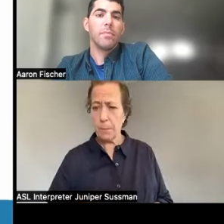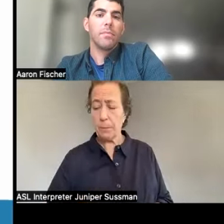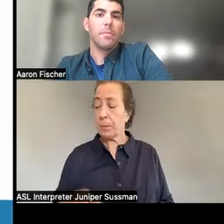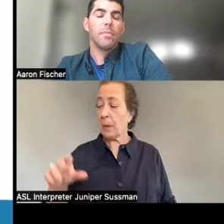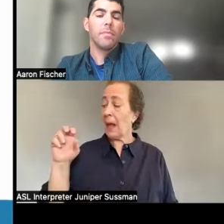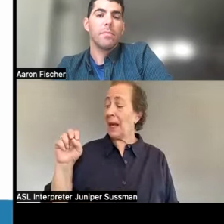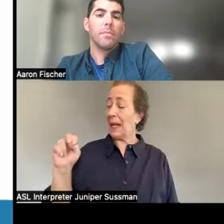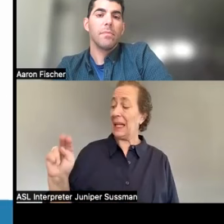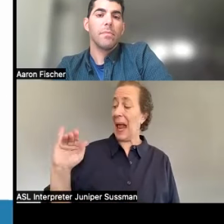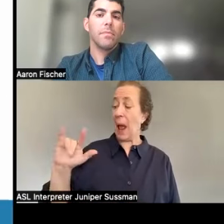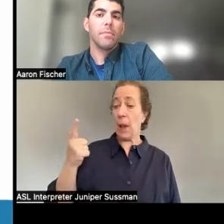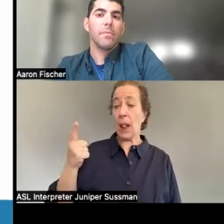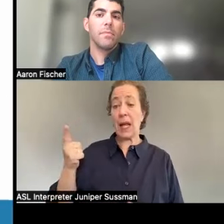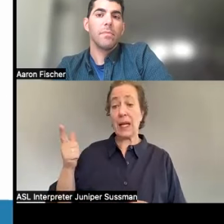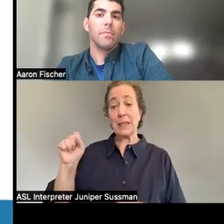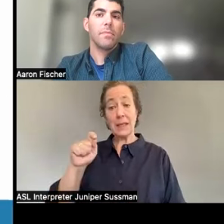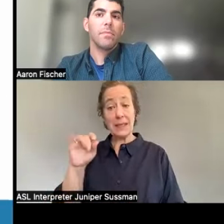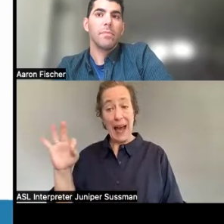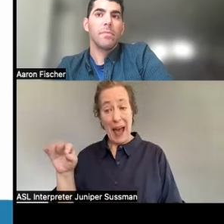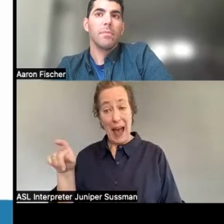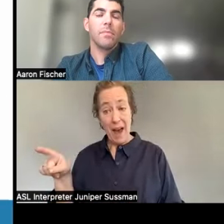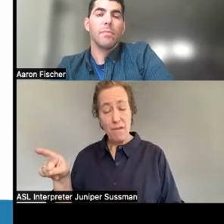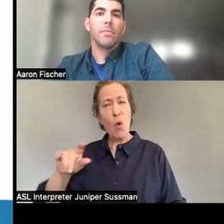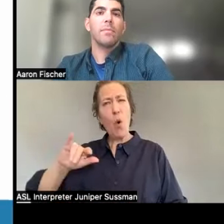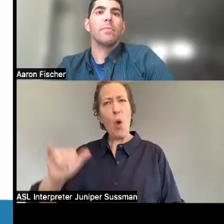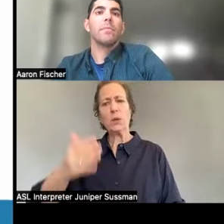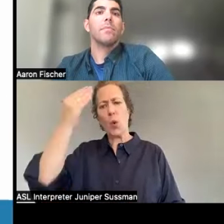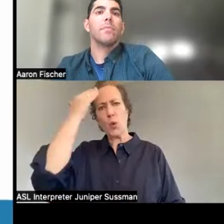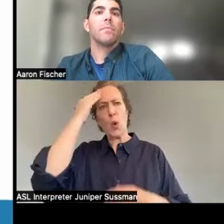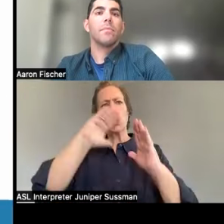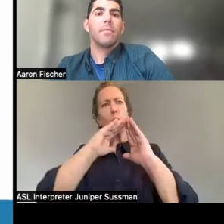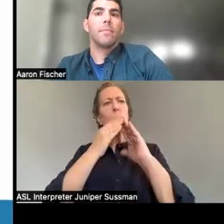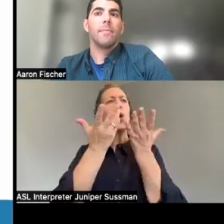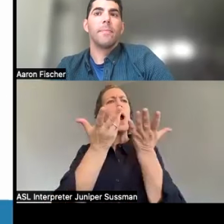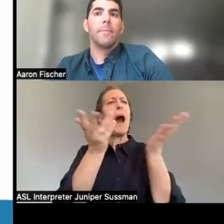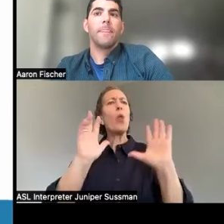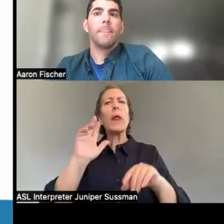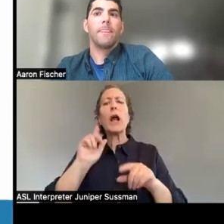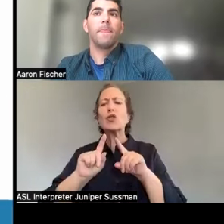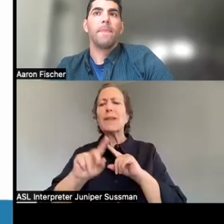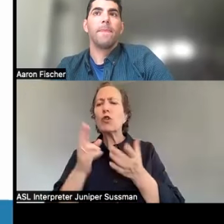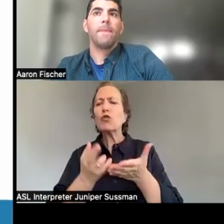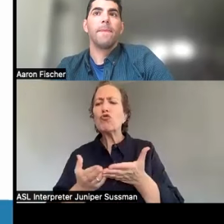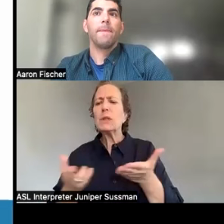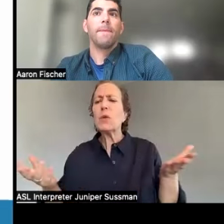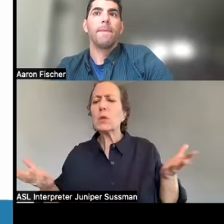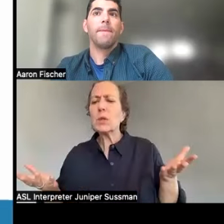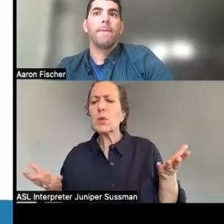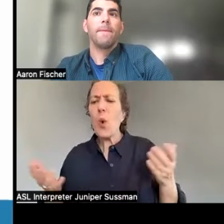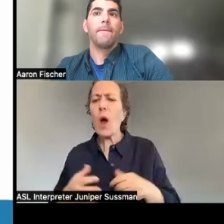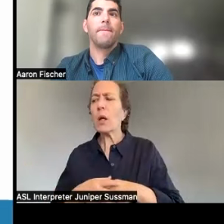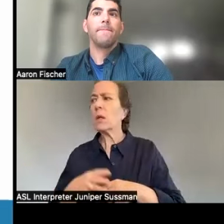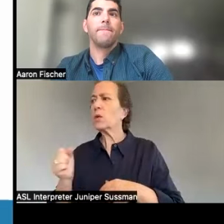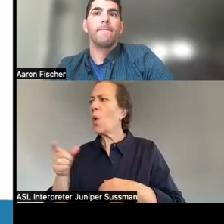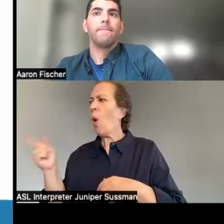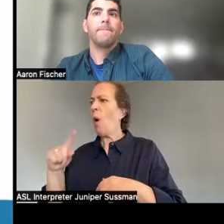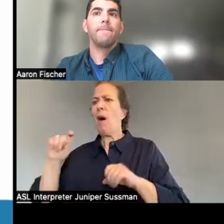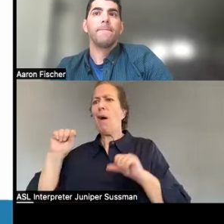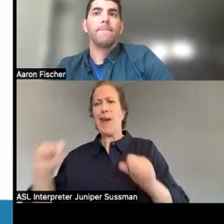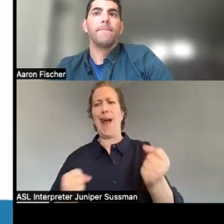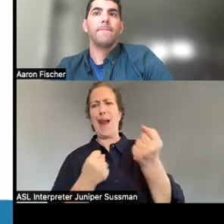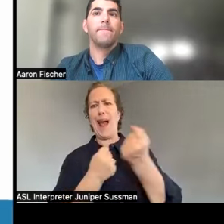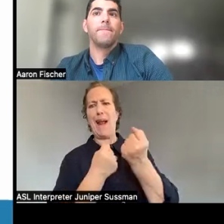staff also have special knowledge of the community resources and can advocate for patients' social needs. So they